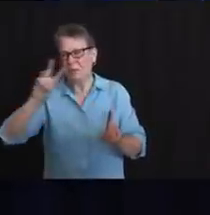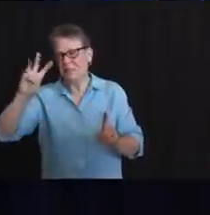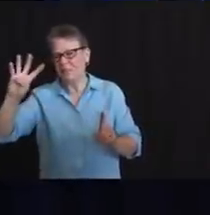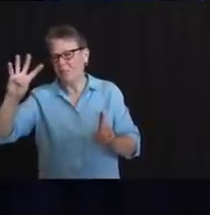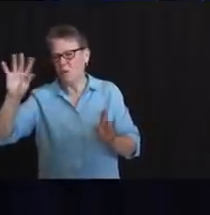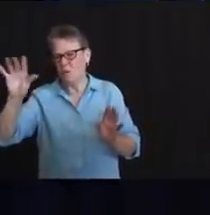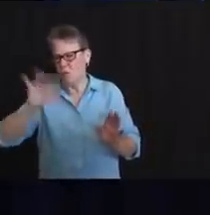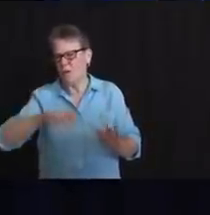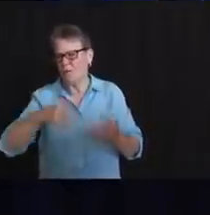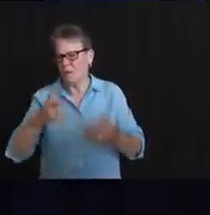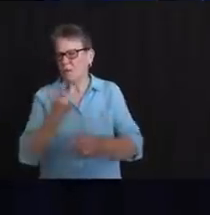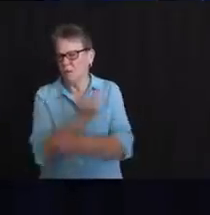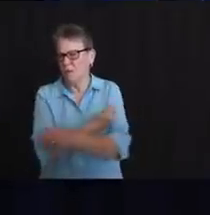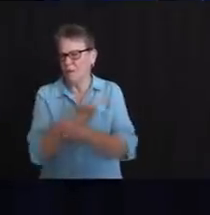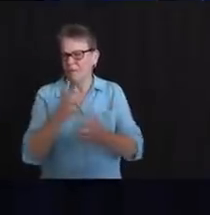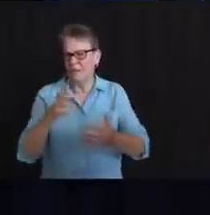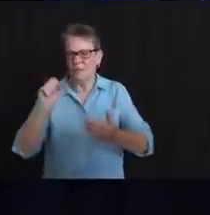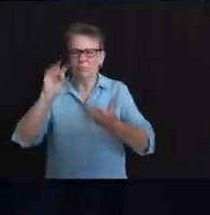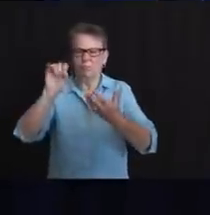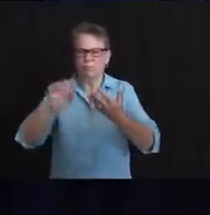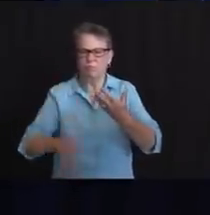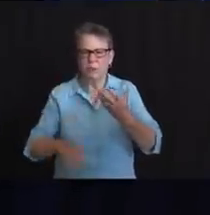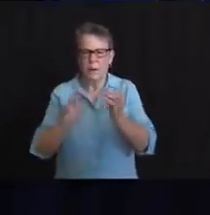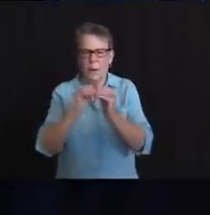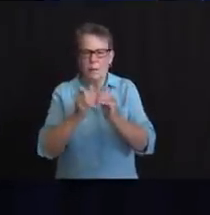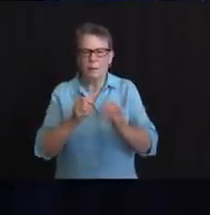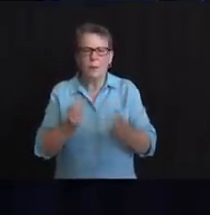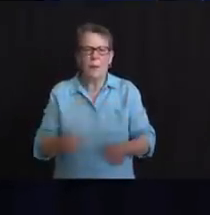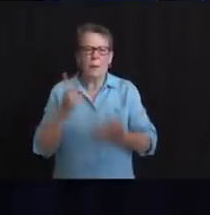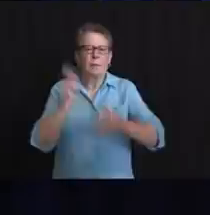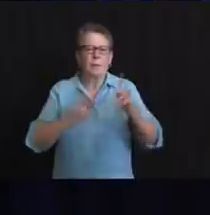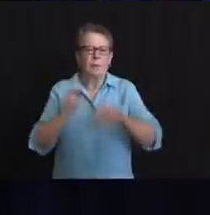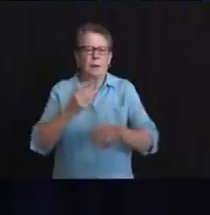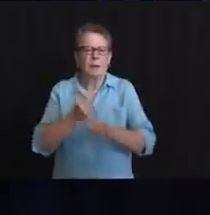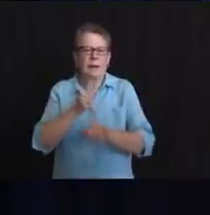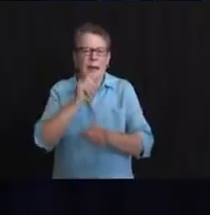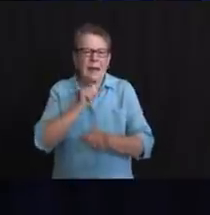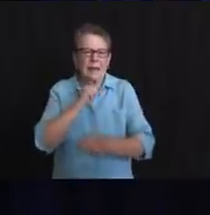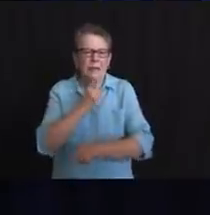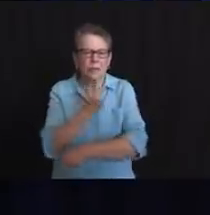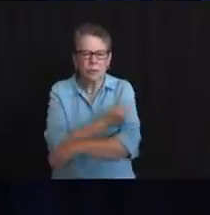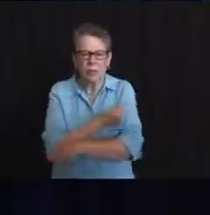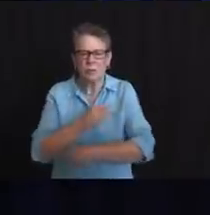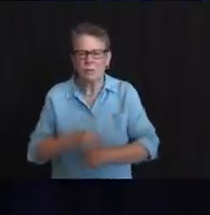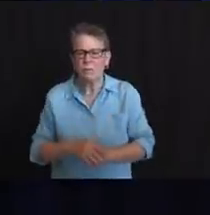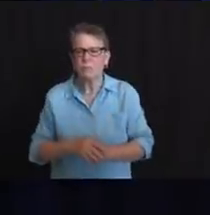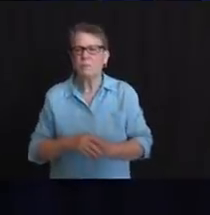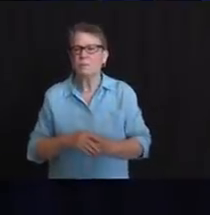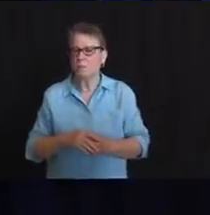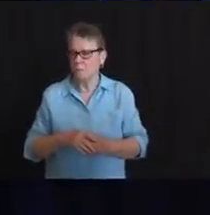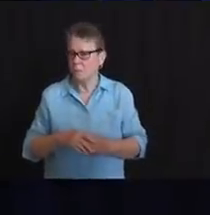of those ages 12 to 15 have received at least one dose of the vaccine.